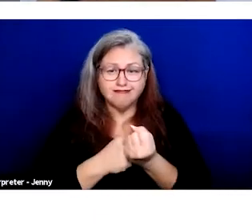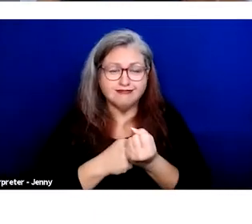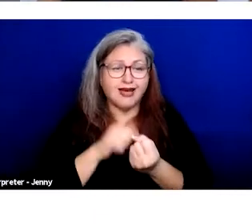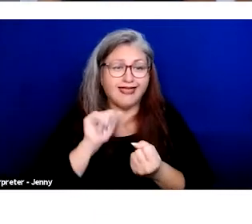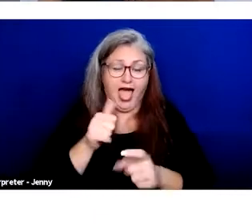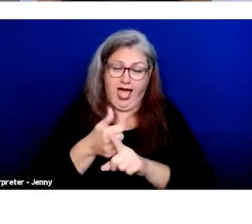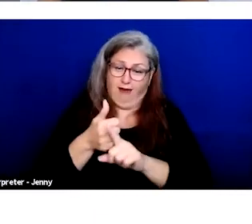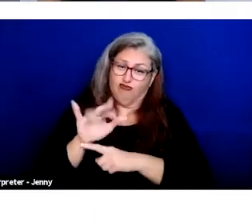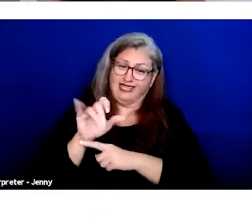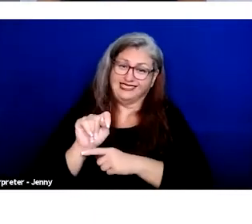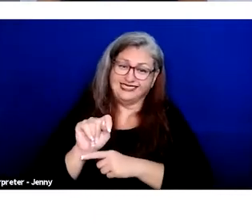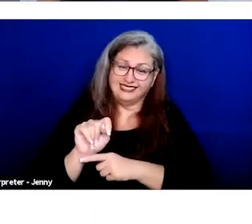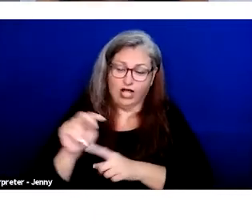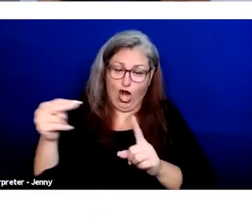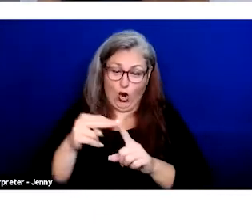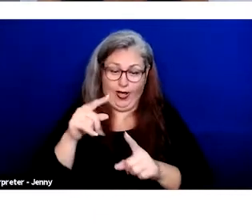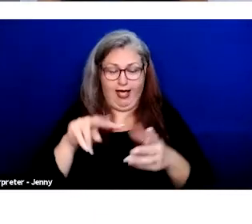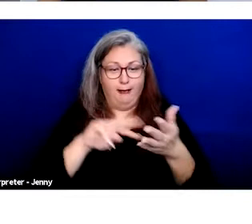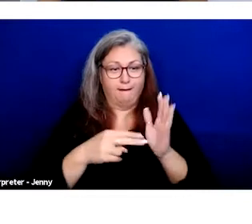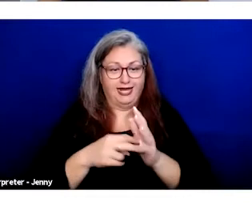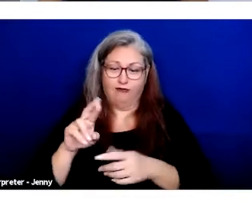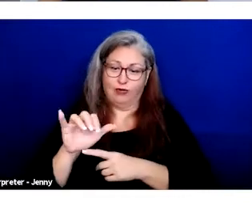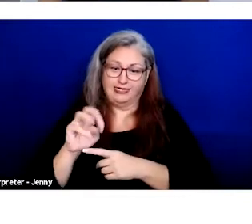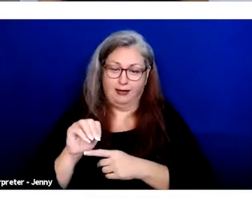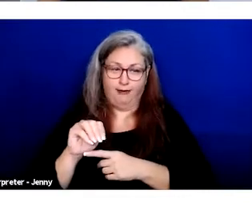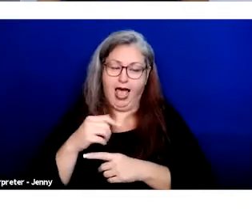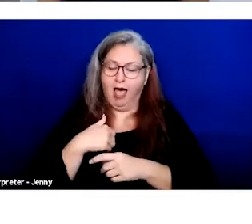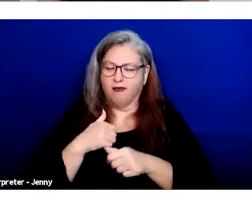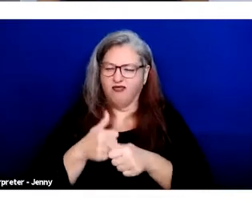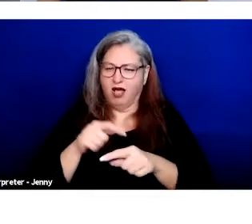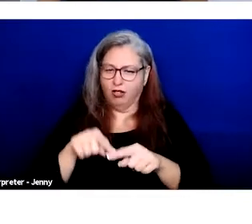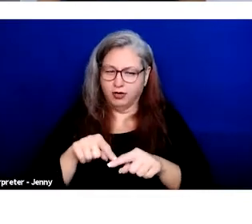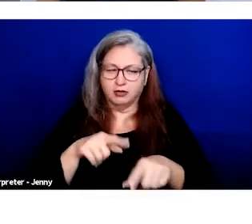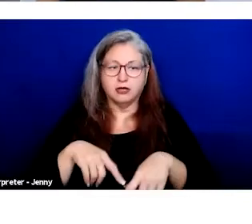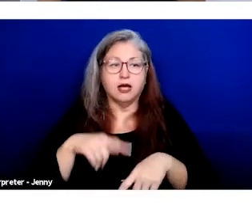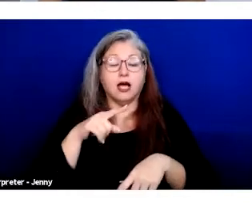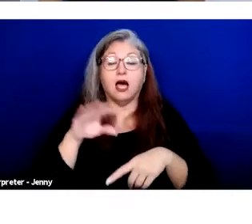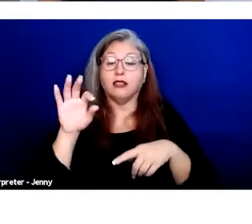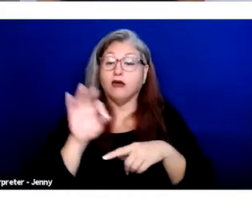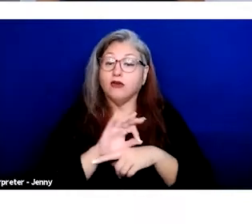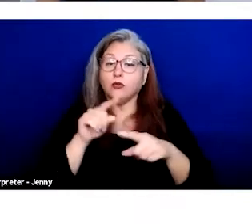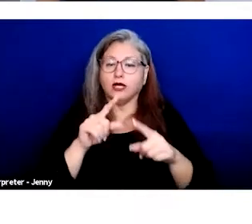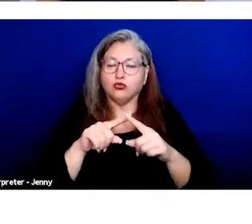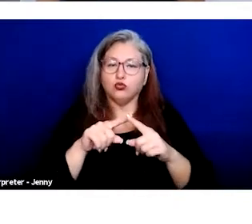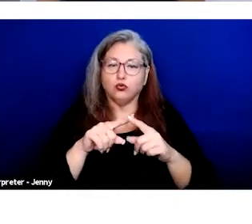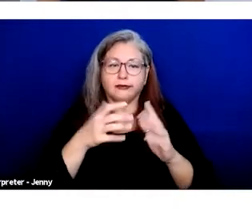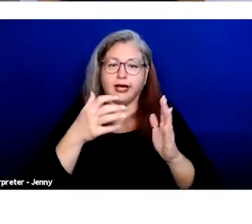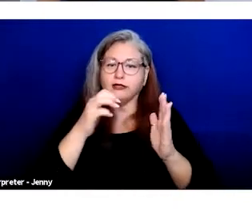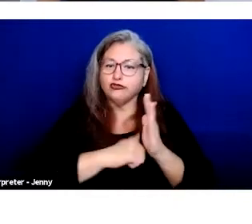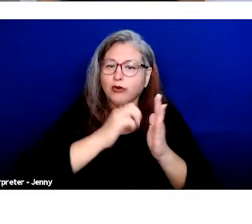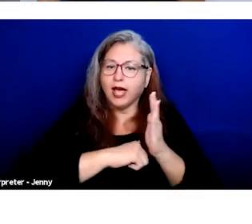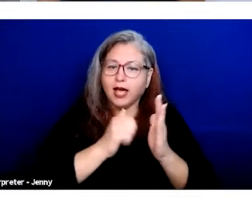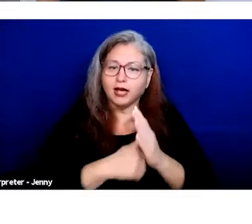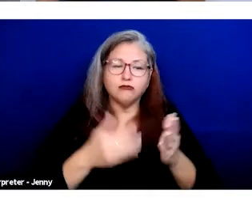right? Refer again back to the definition of racism that I'm using here. They function to extract resources